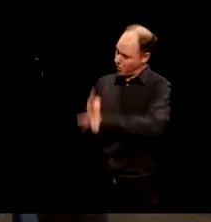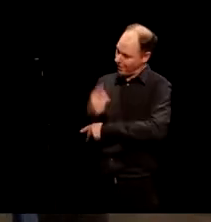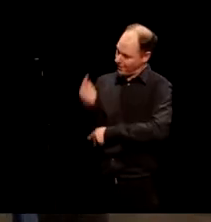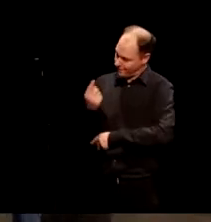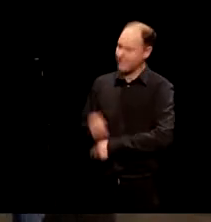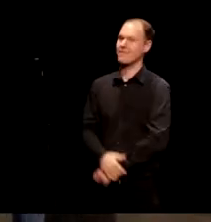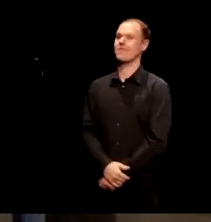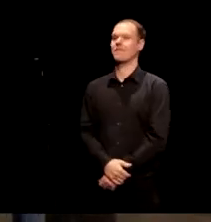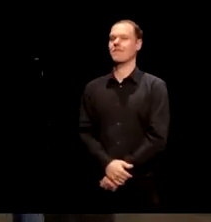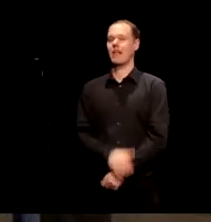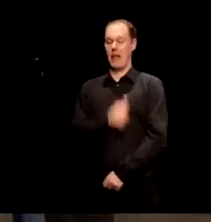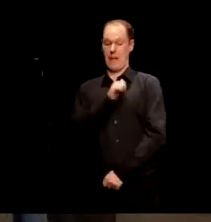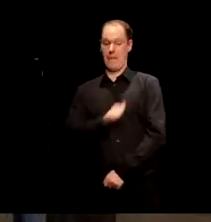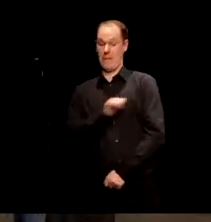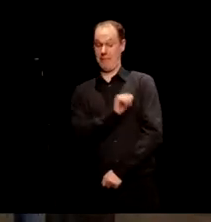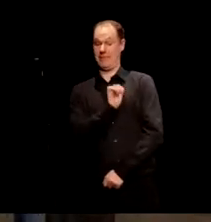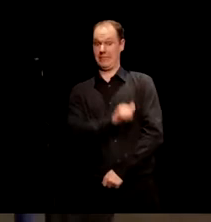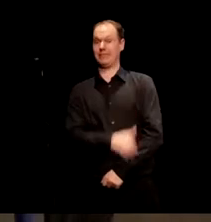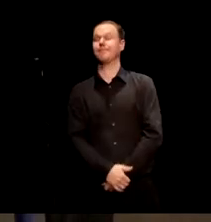I